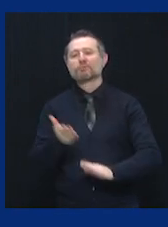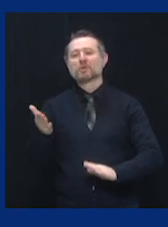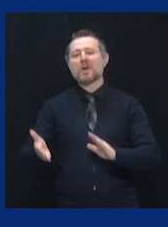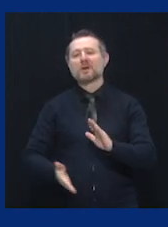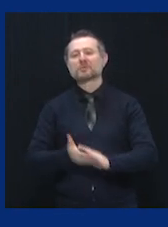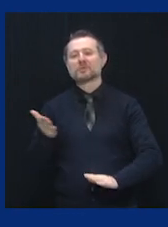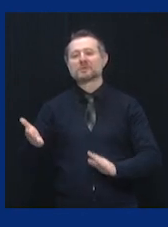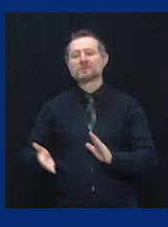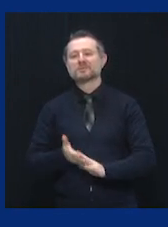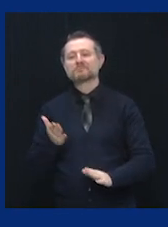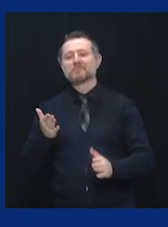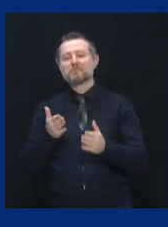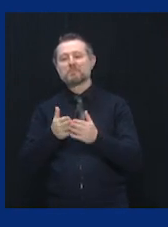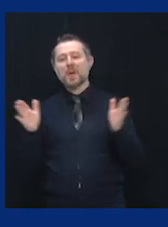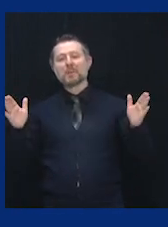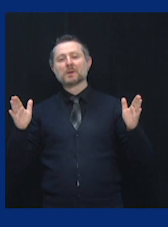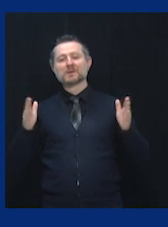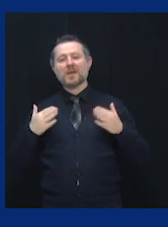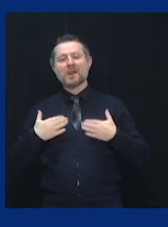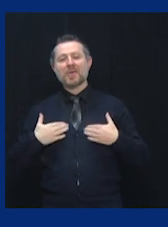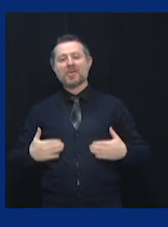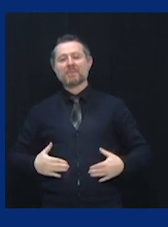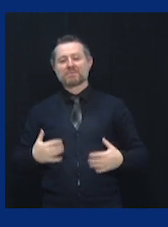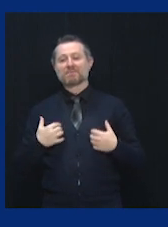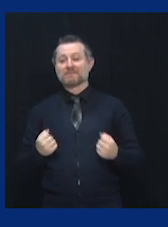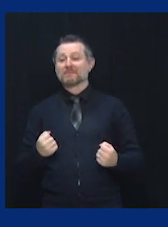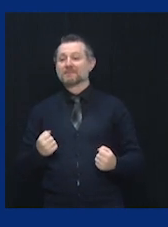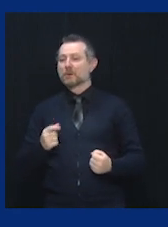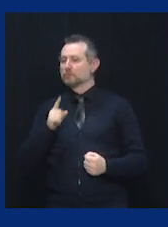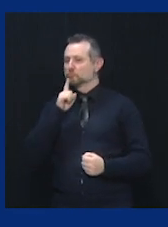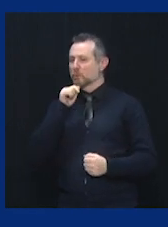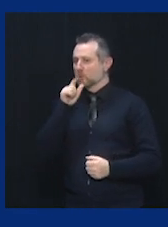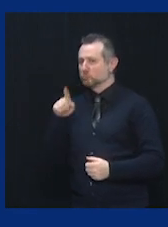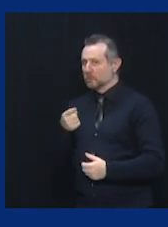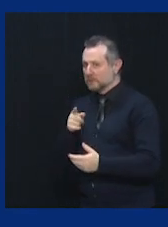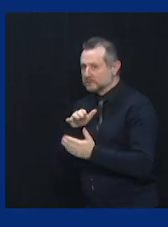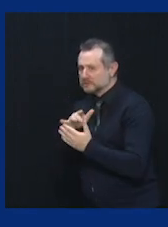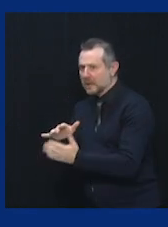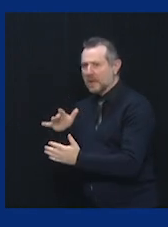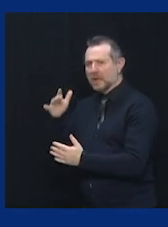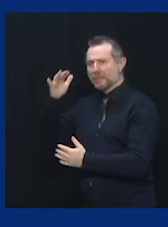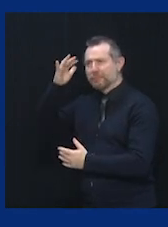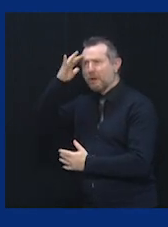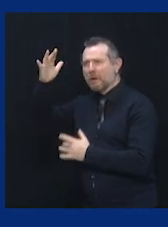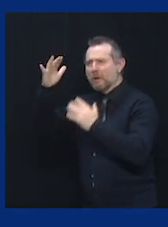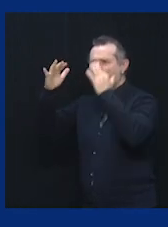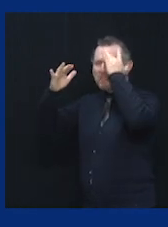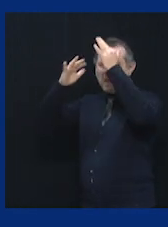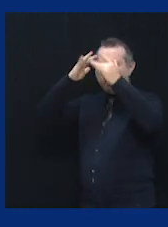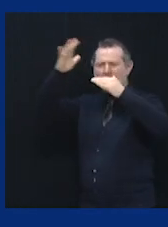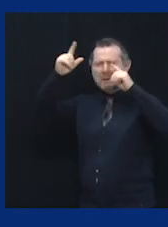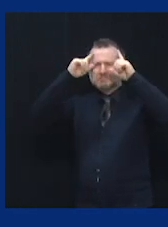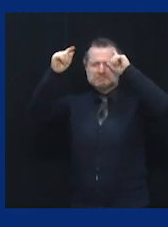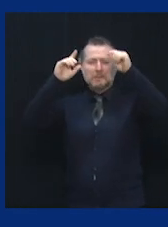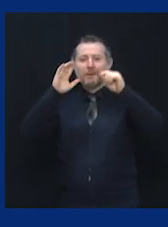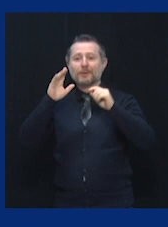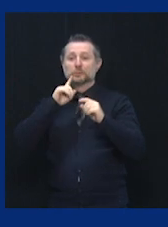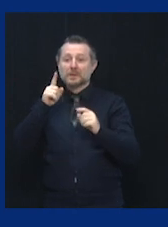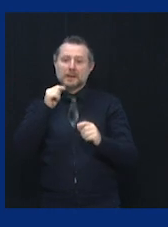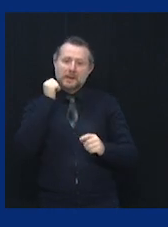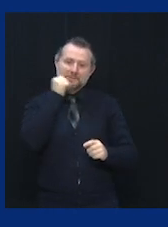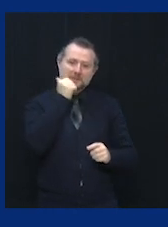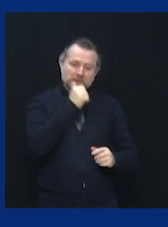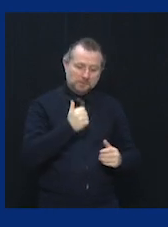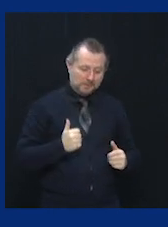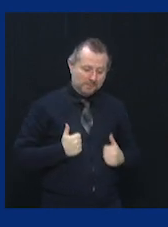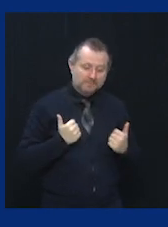about studying it. It's not the academic. It's not the theoretical. It's the operational. It is the practical.